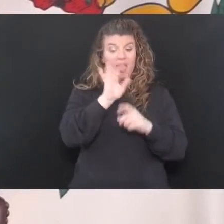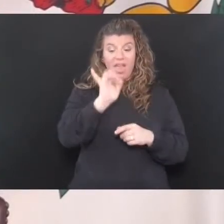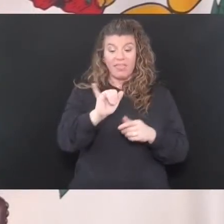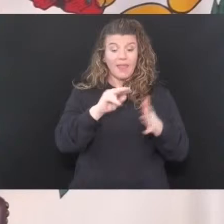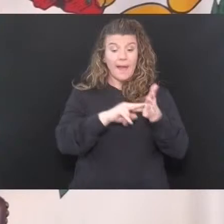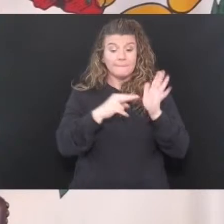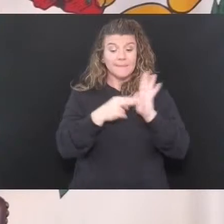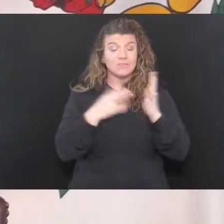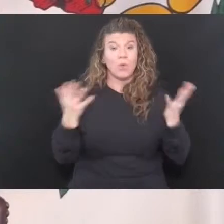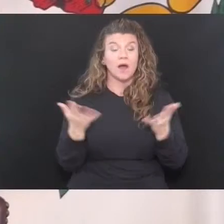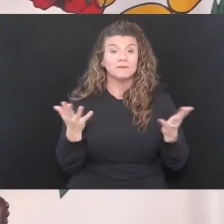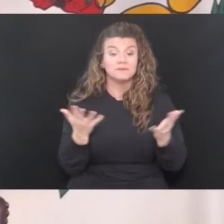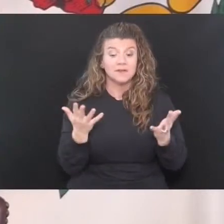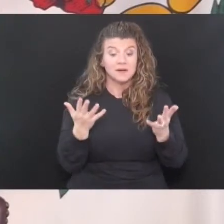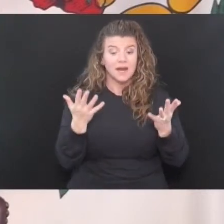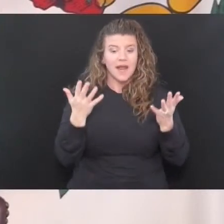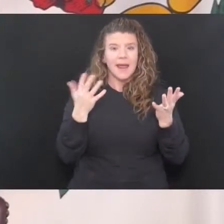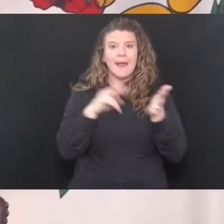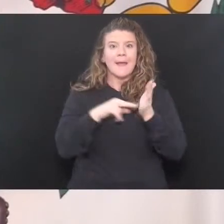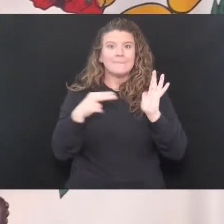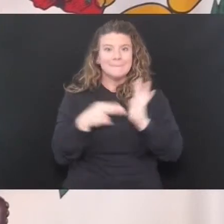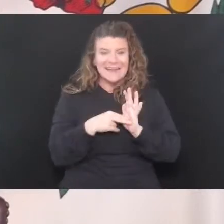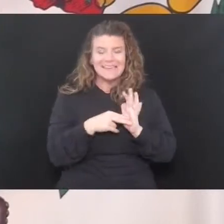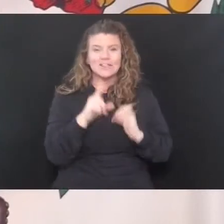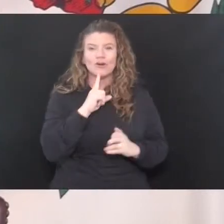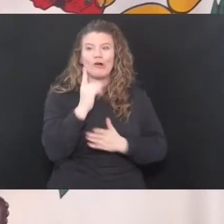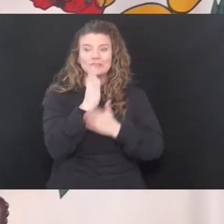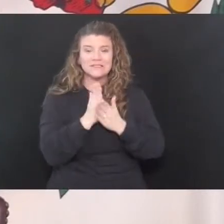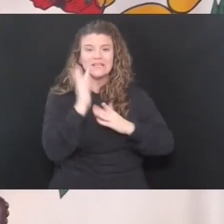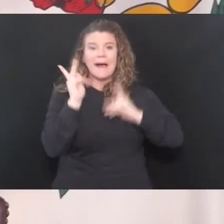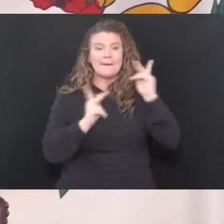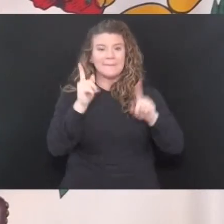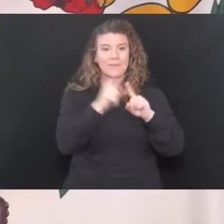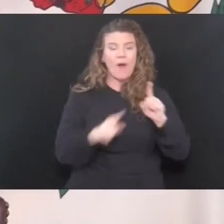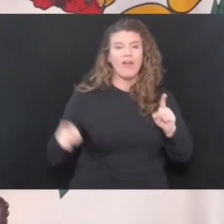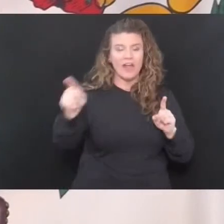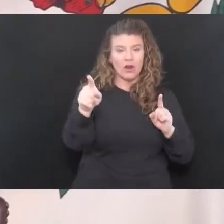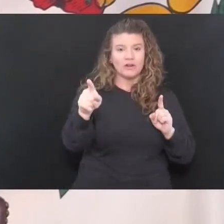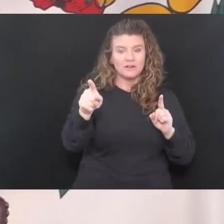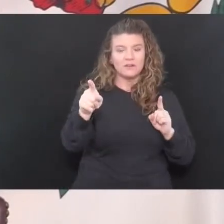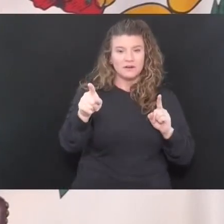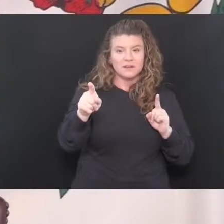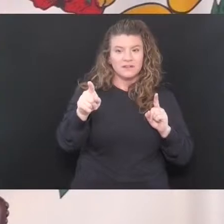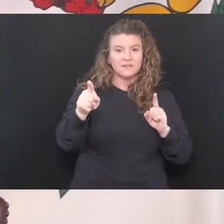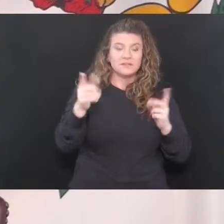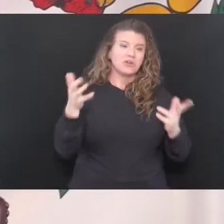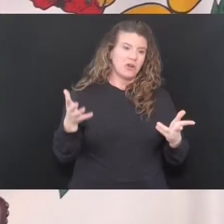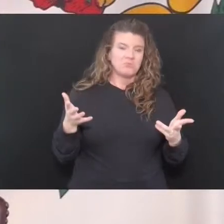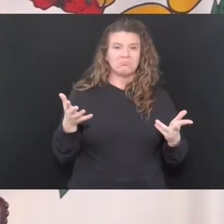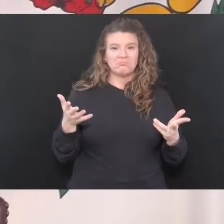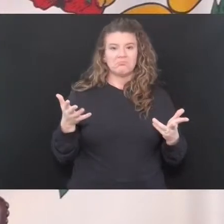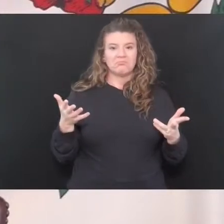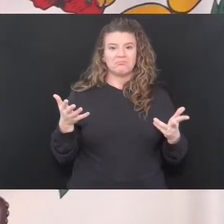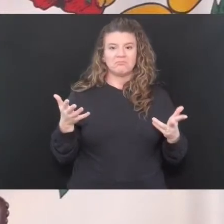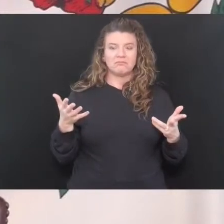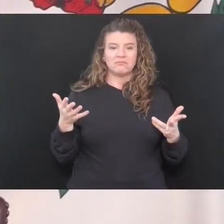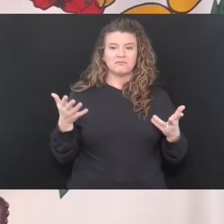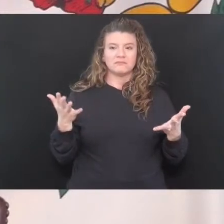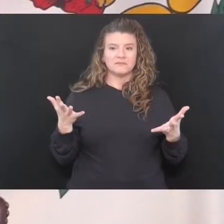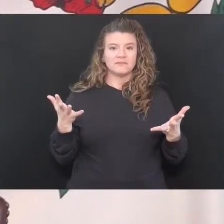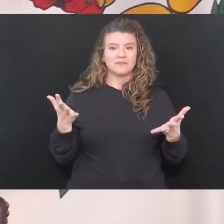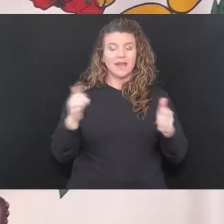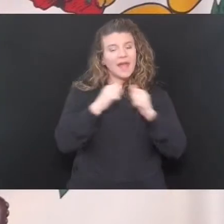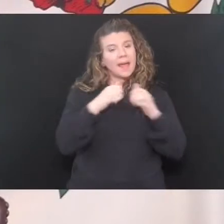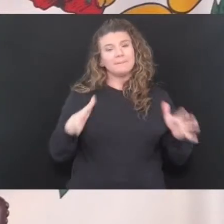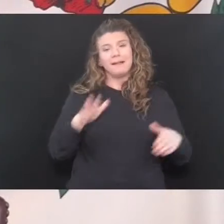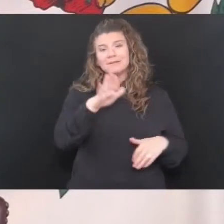mean? It means just this, that there's some people out there that, you know, and